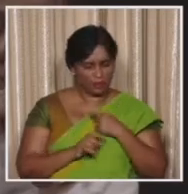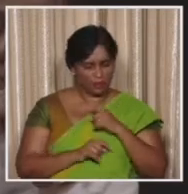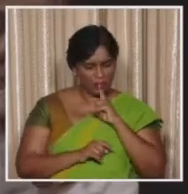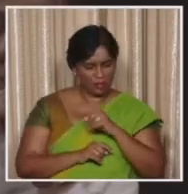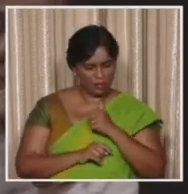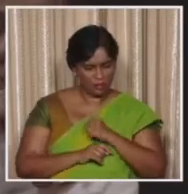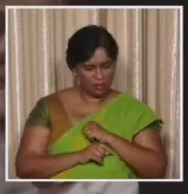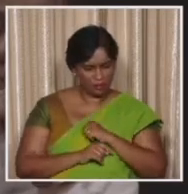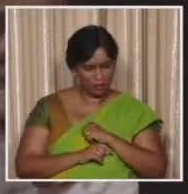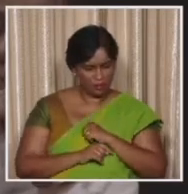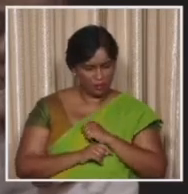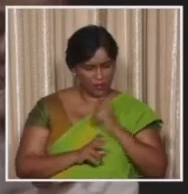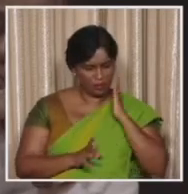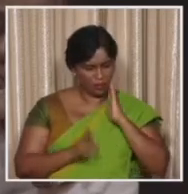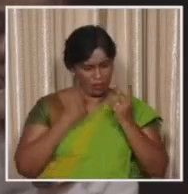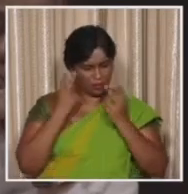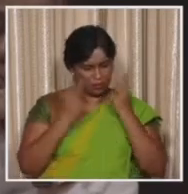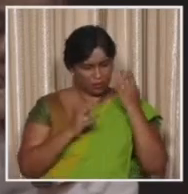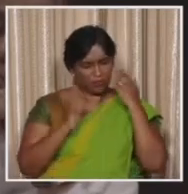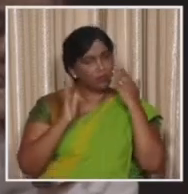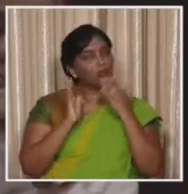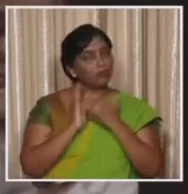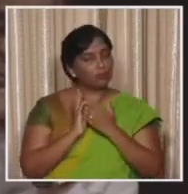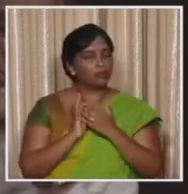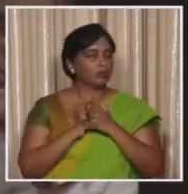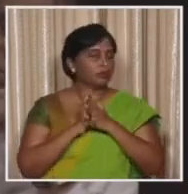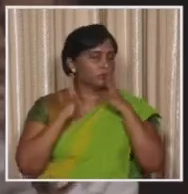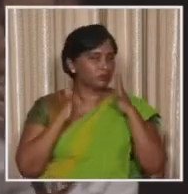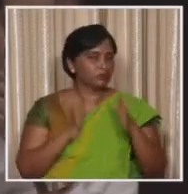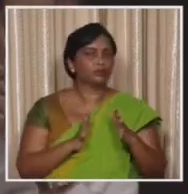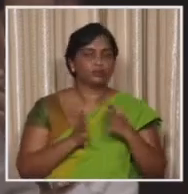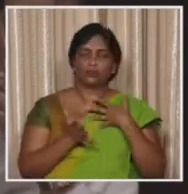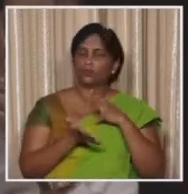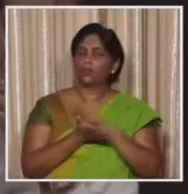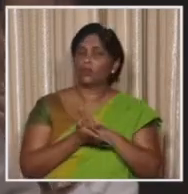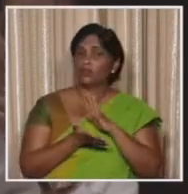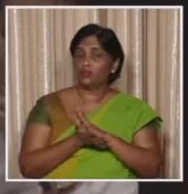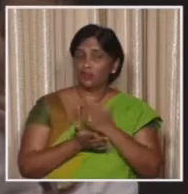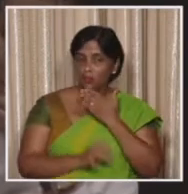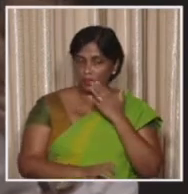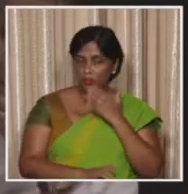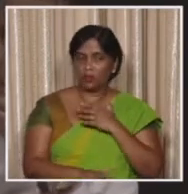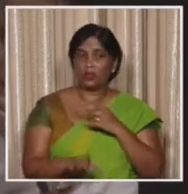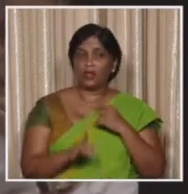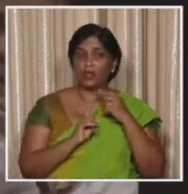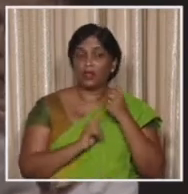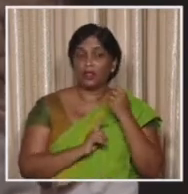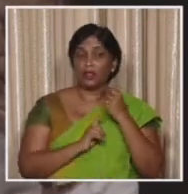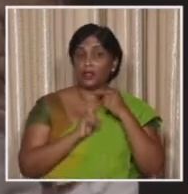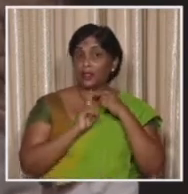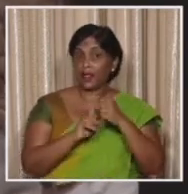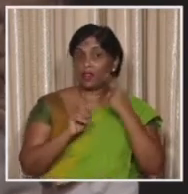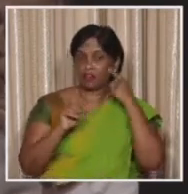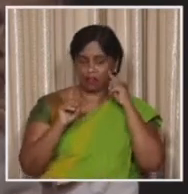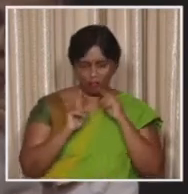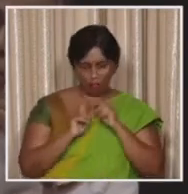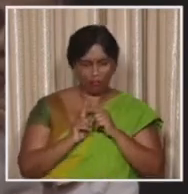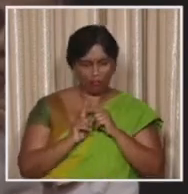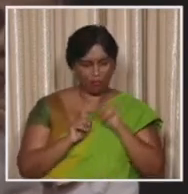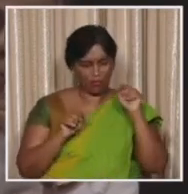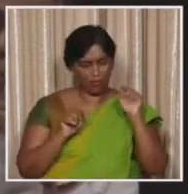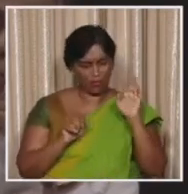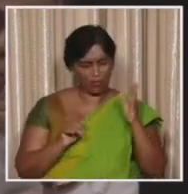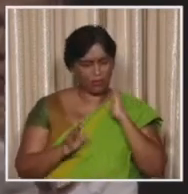Kemathi, Sancharaka Kshetra Gana Kalpana Karoth, Itamathma, Saturu Venna Puluwan, Ilakka Walata Gaman Karapu, Sthanayak